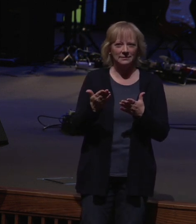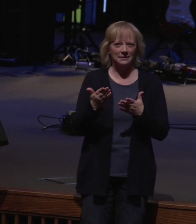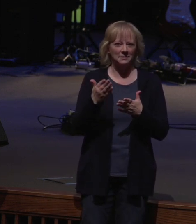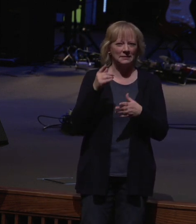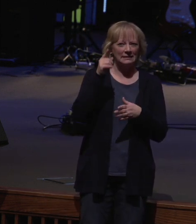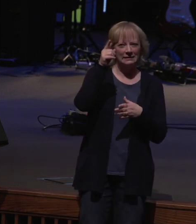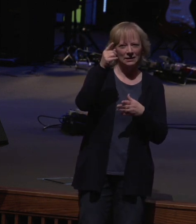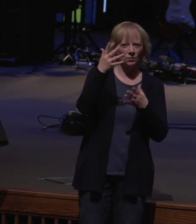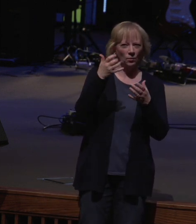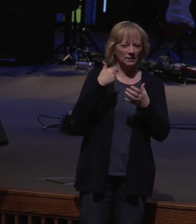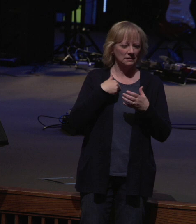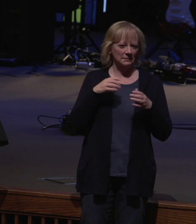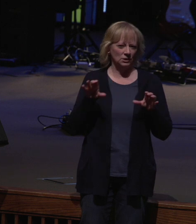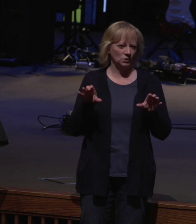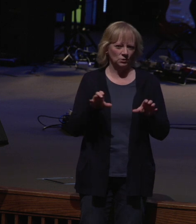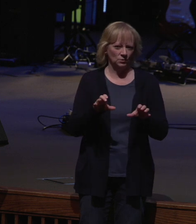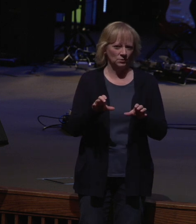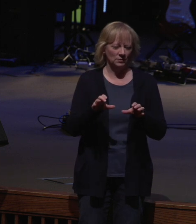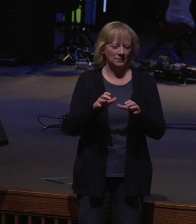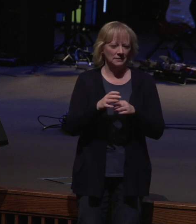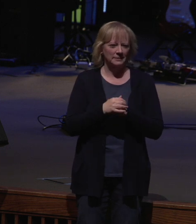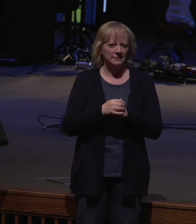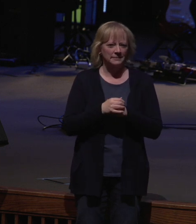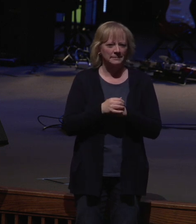he's called you to do?